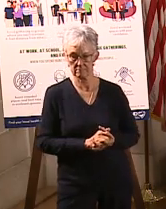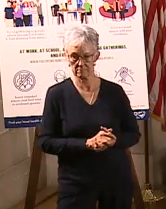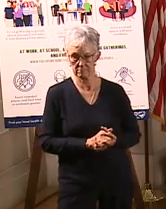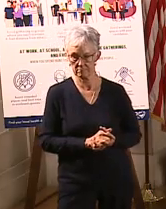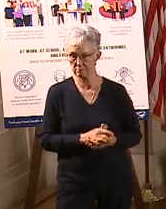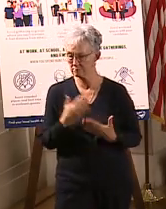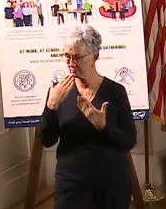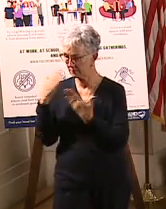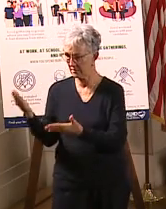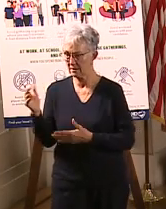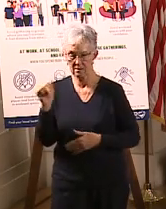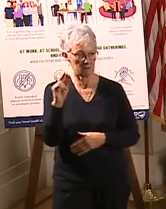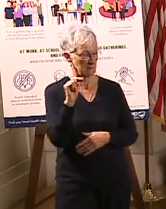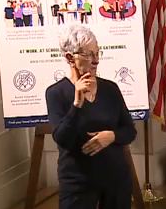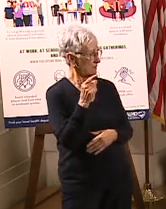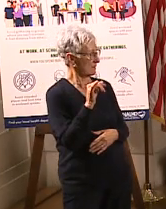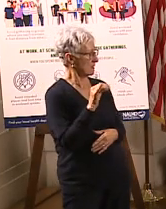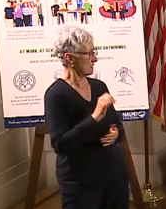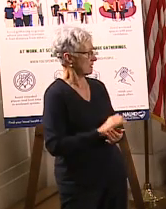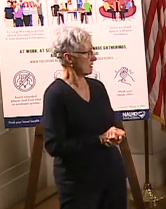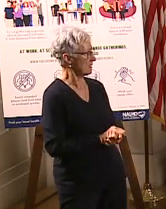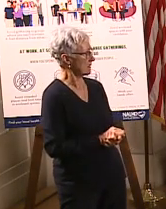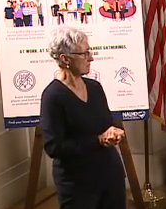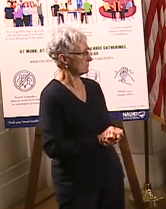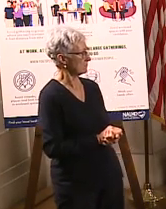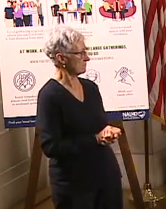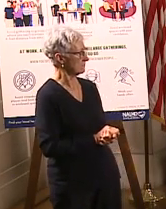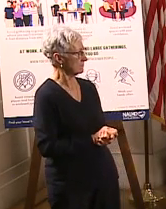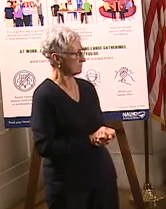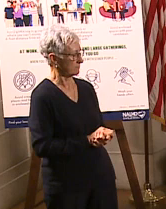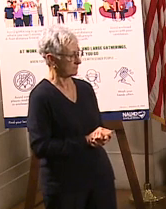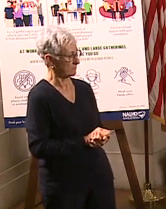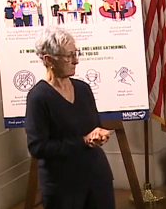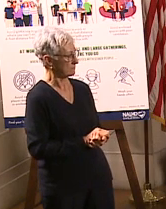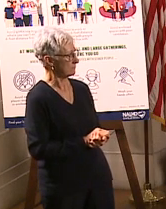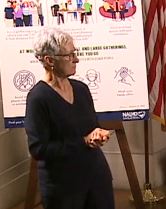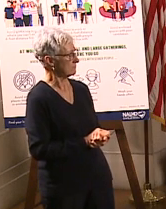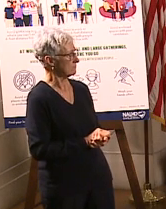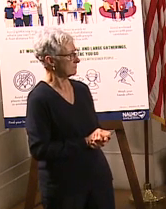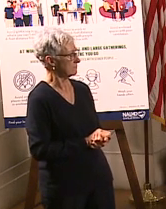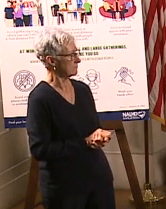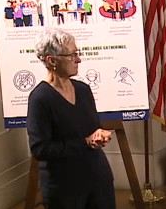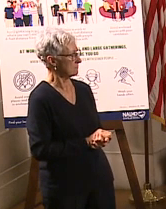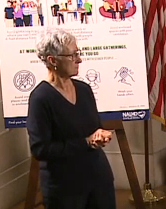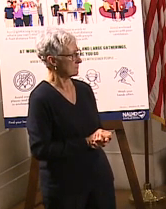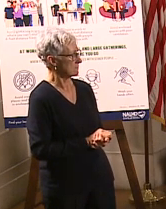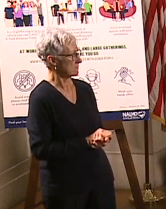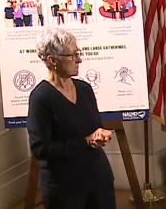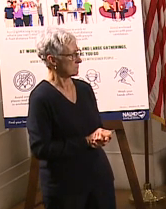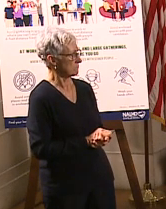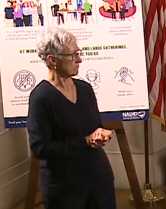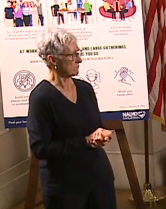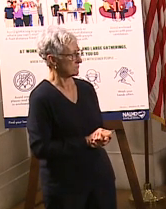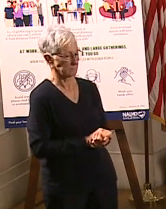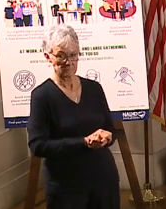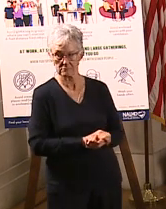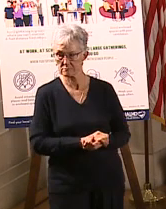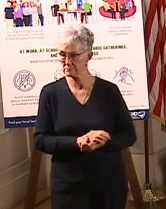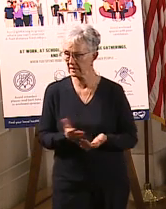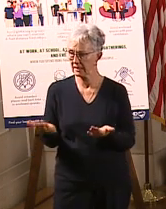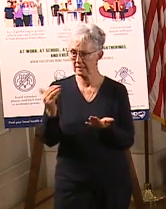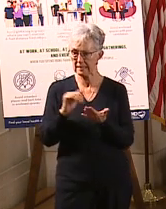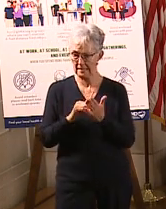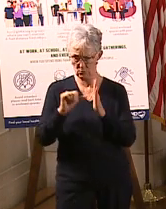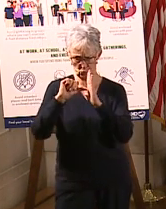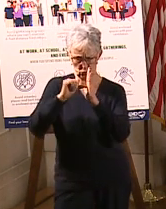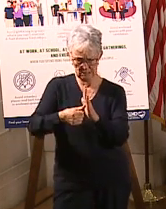Thank you very much, Angie. Did you have that up? Can you click on the little bar up there, Ryan, and we can pull up that thing? So again, just to kind of highlight